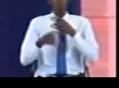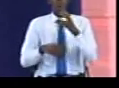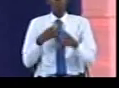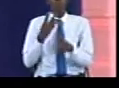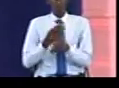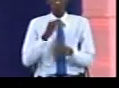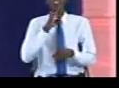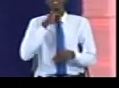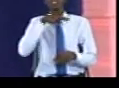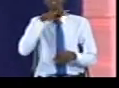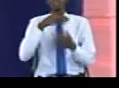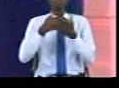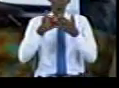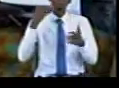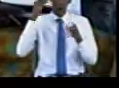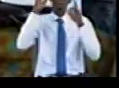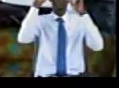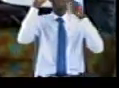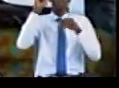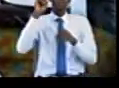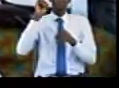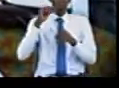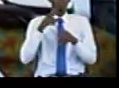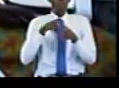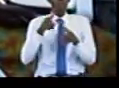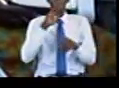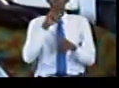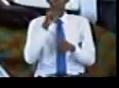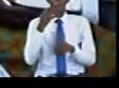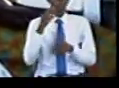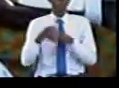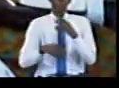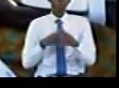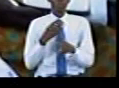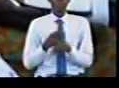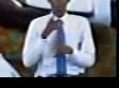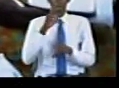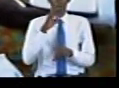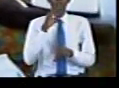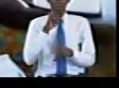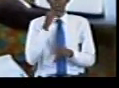before him. But you are not of the world. I said you are not of the world.